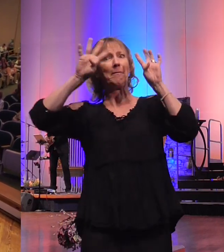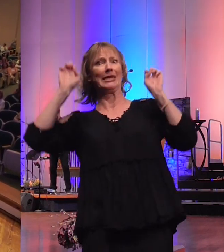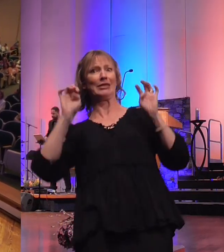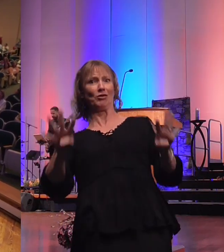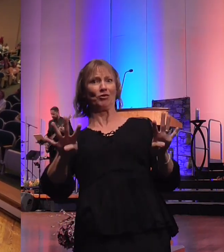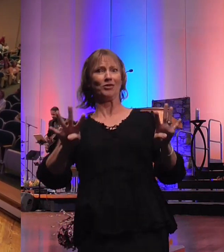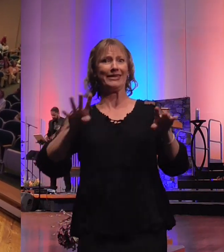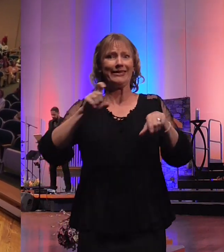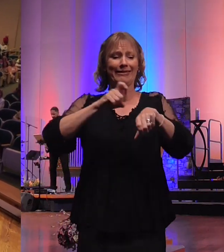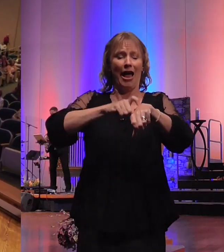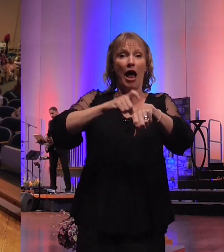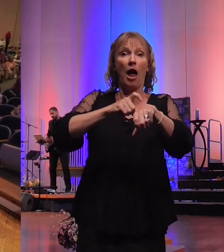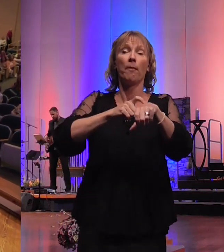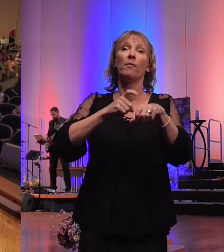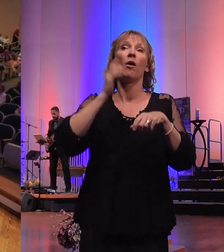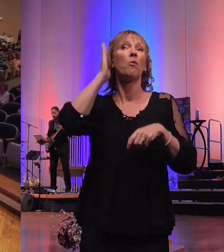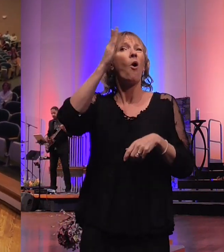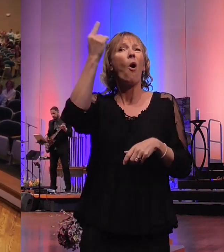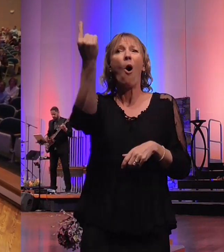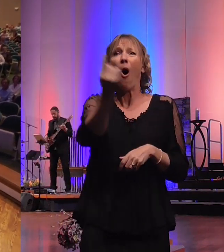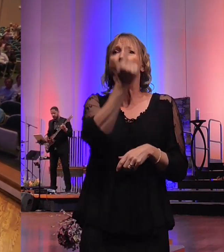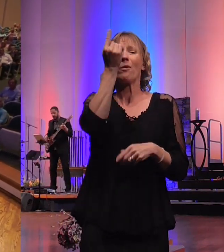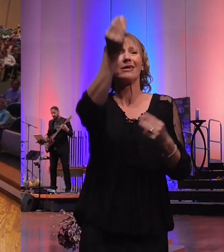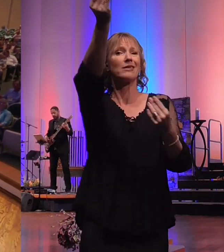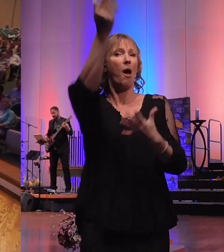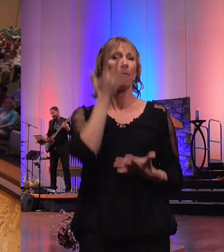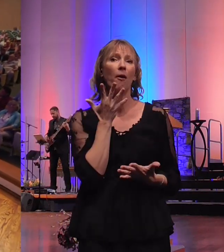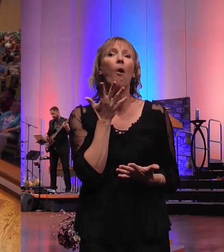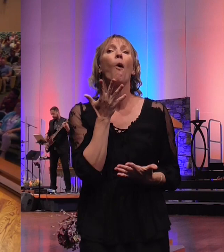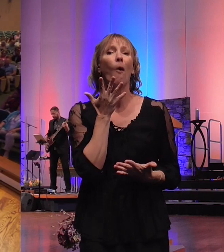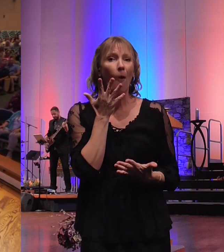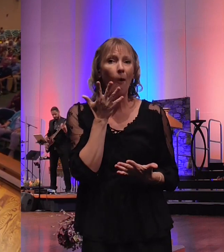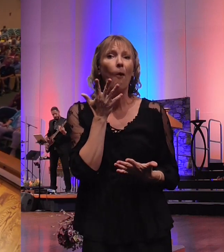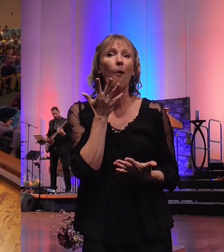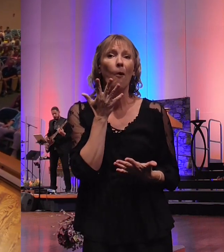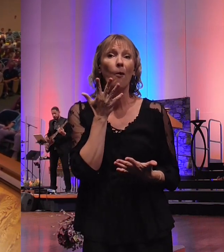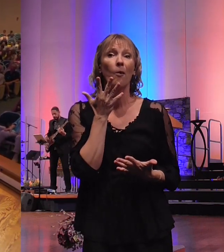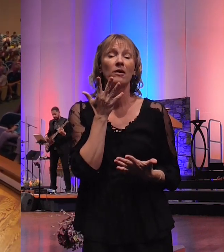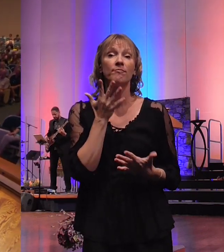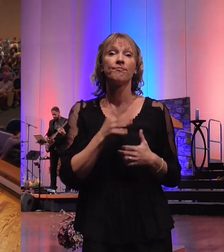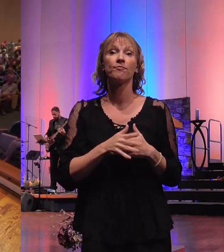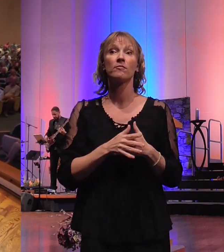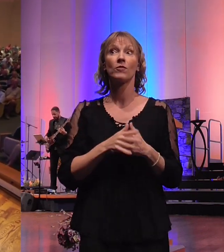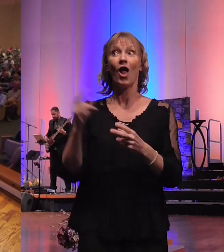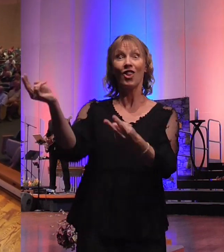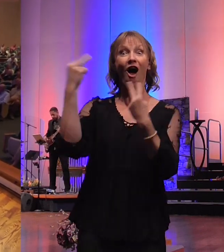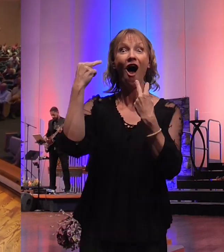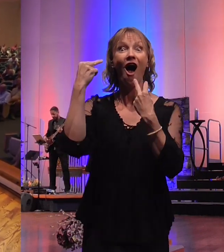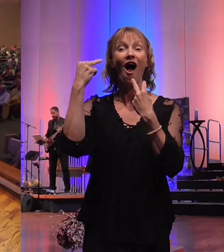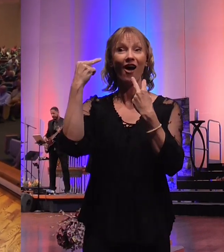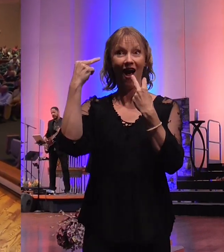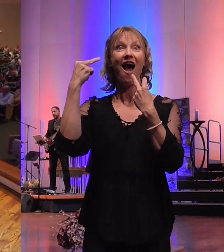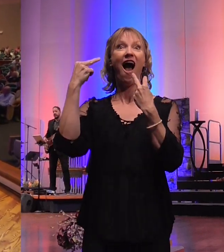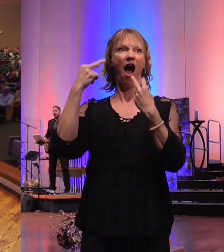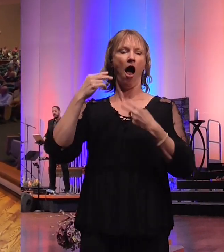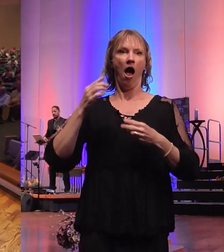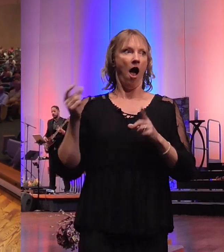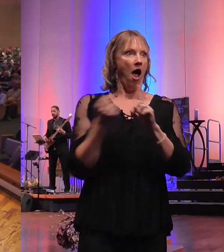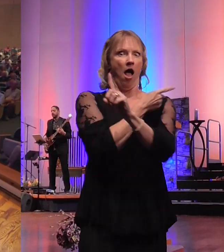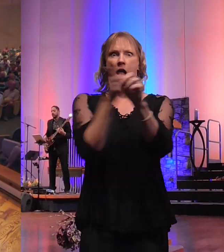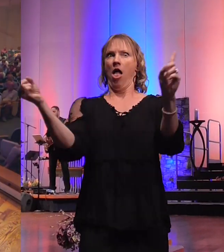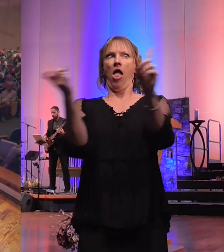and time will always tell. Look at me, going a million